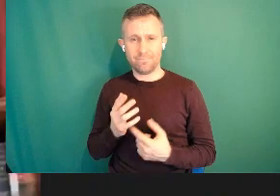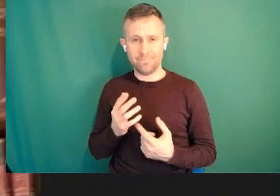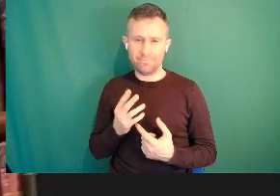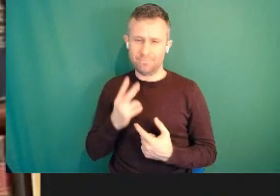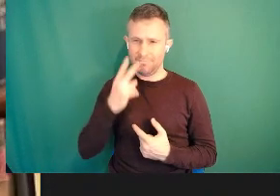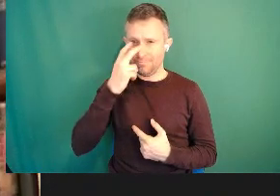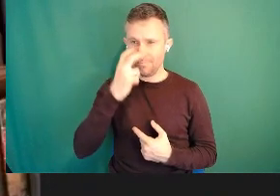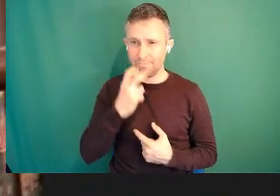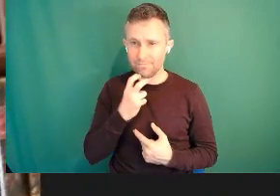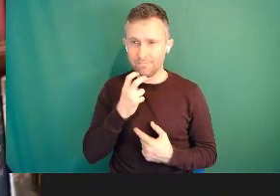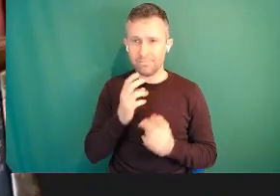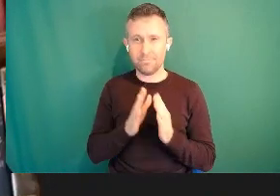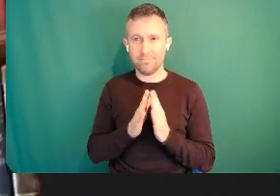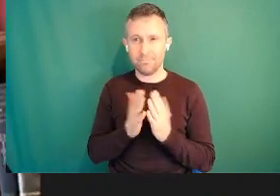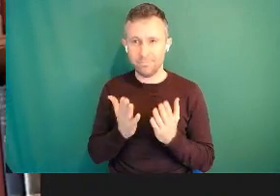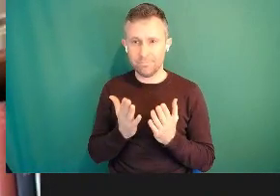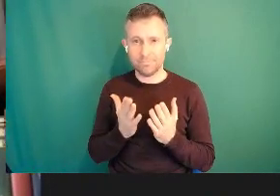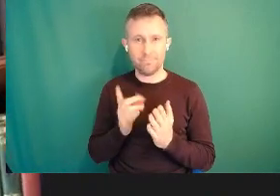I can't find it, I'm afraid.